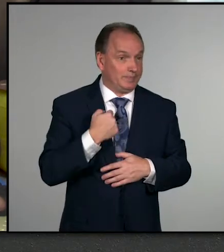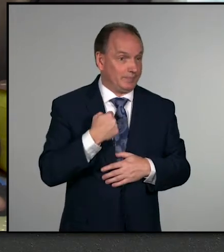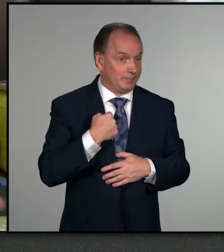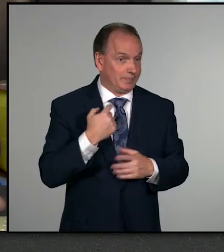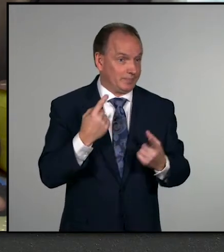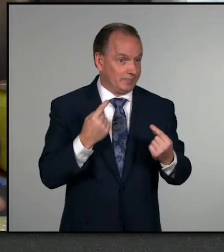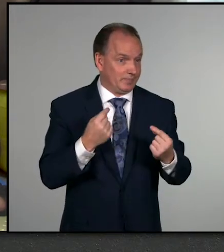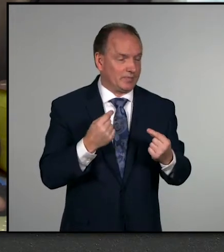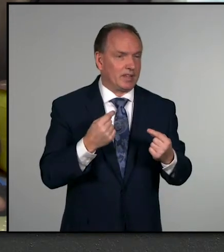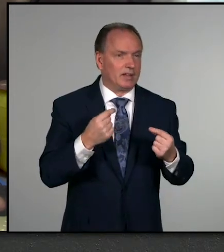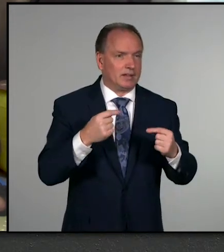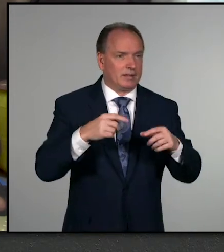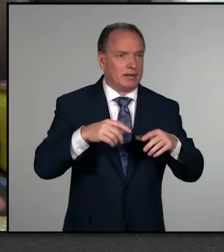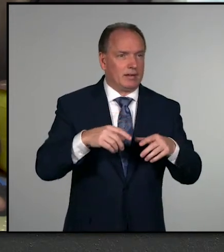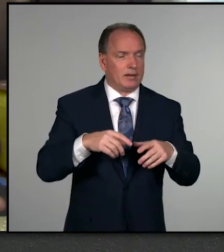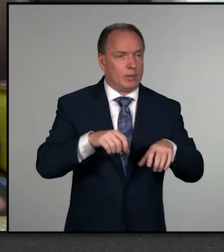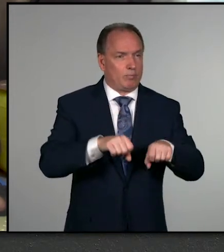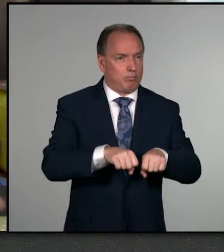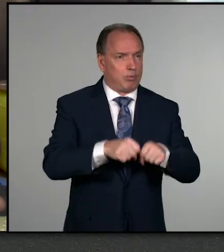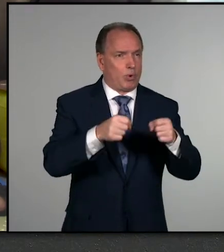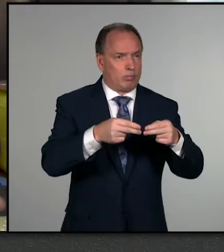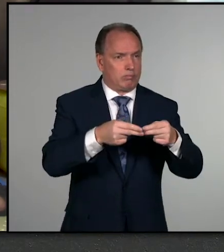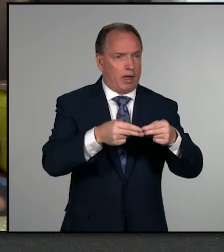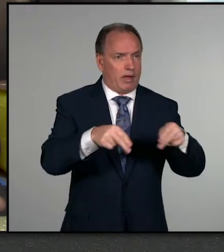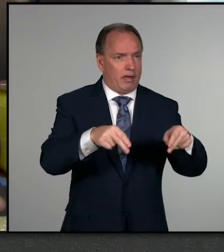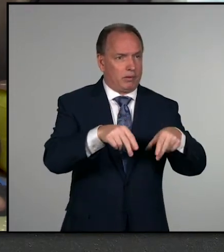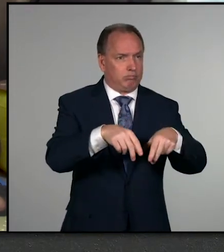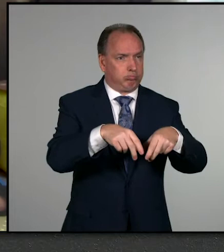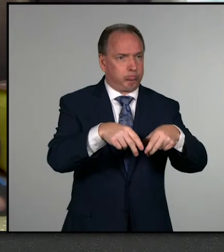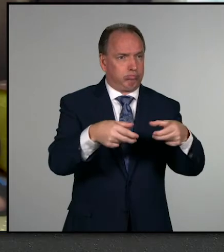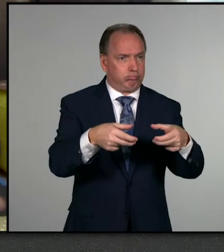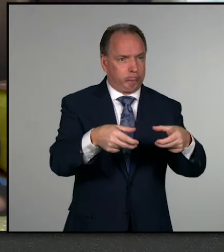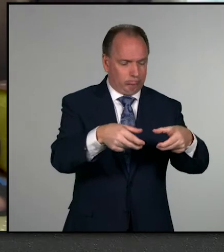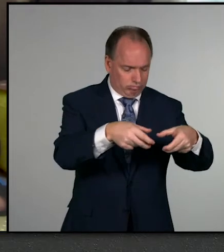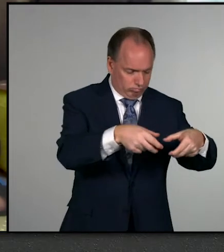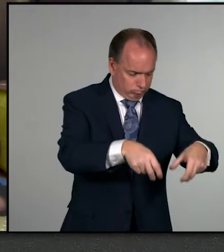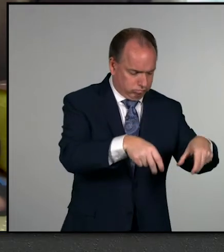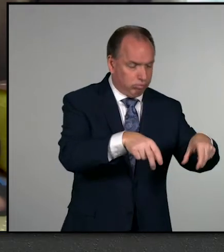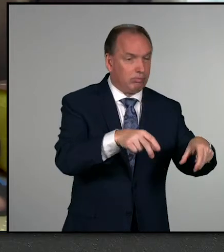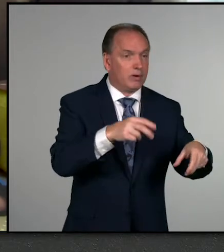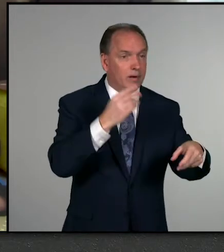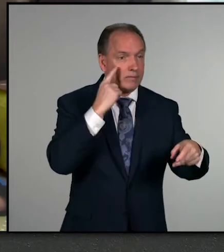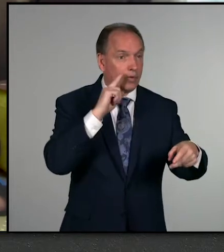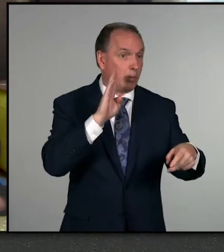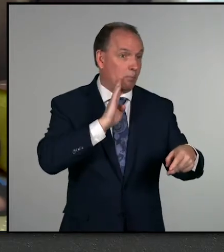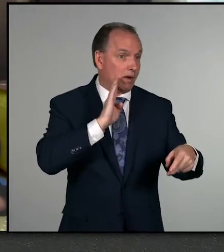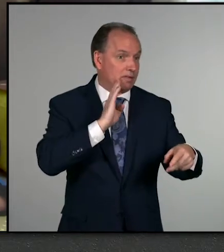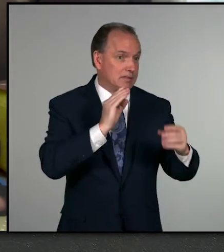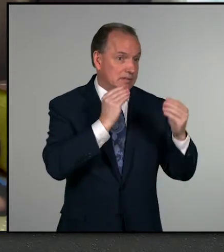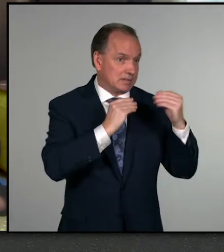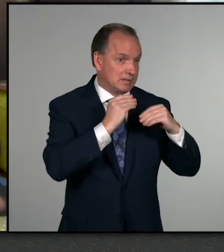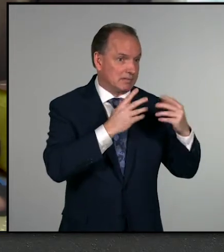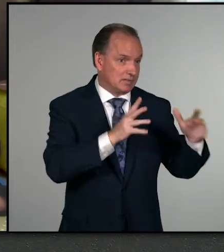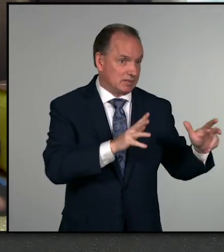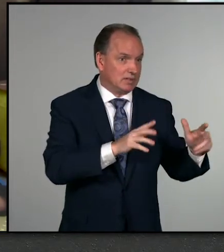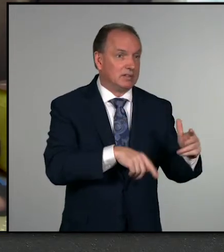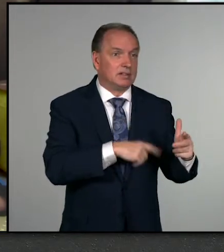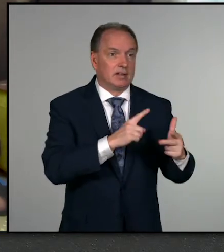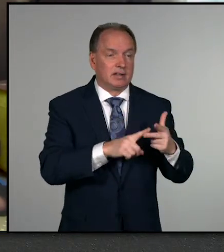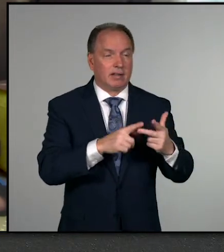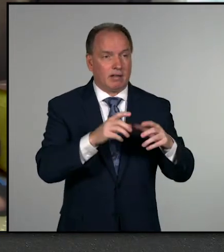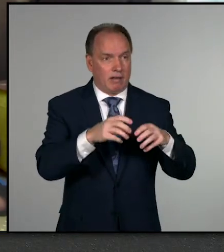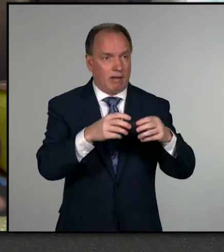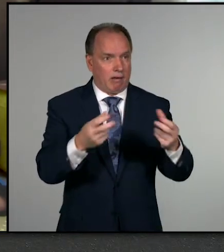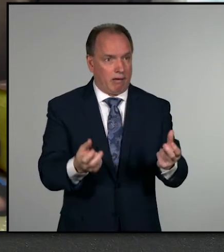what I did was I broke one egg, I used it for breakfast, and I cracked it in half. Now how